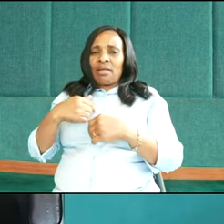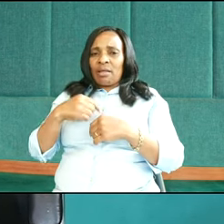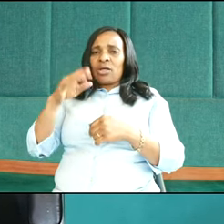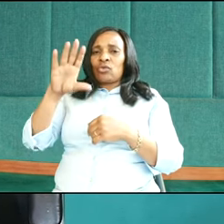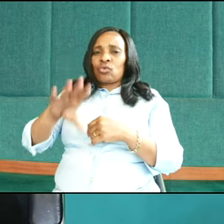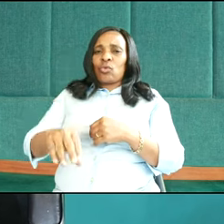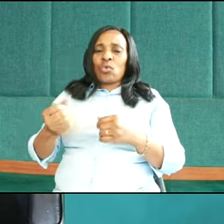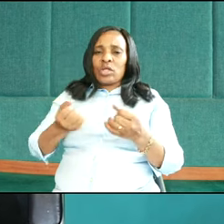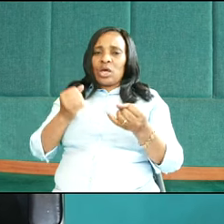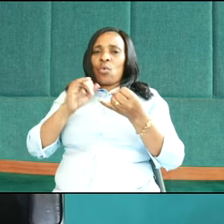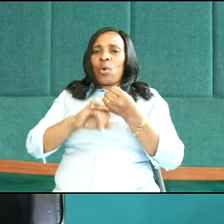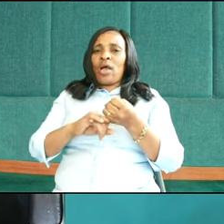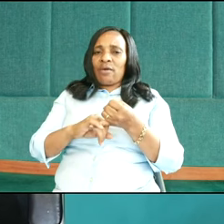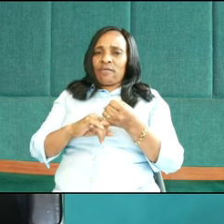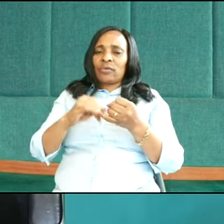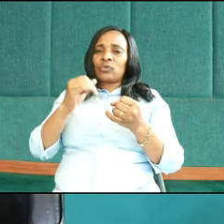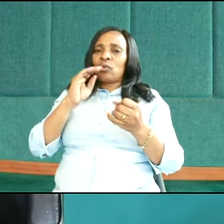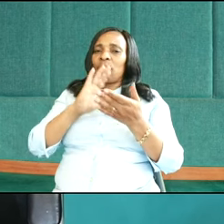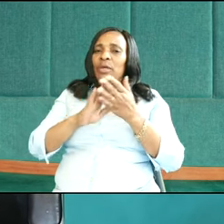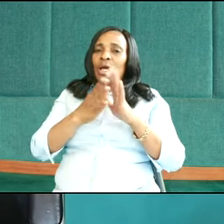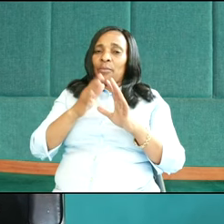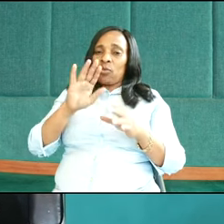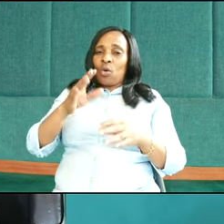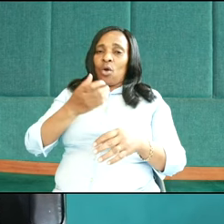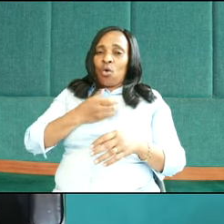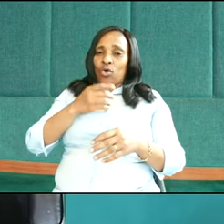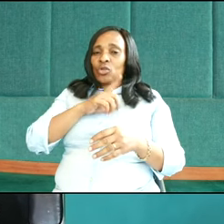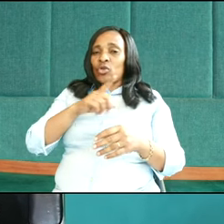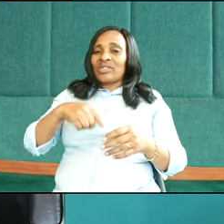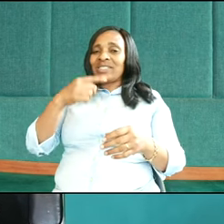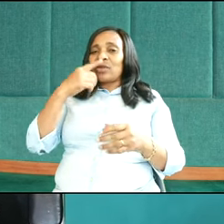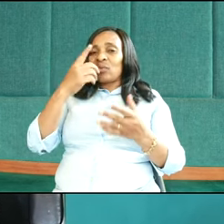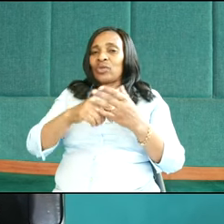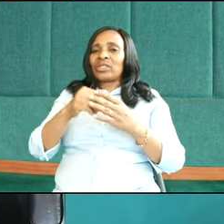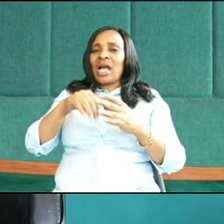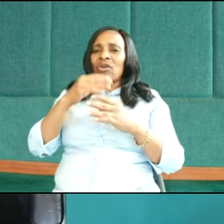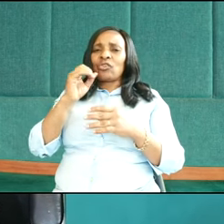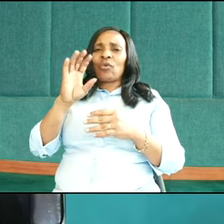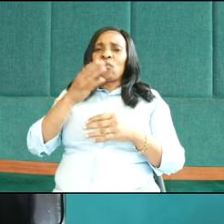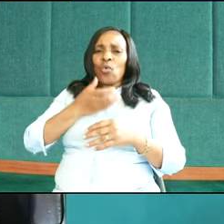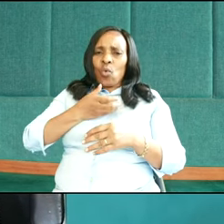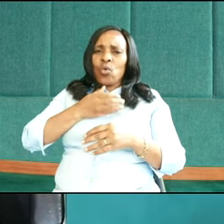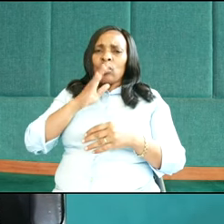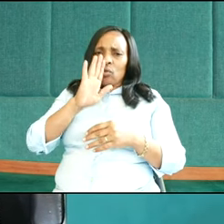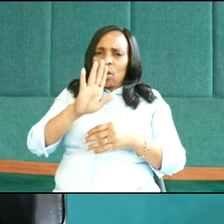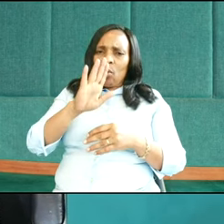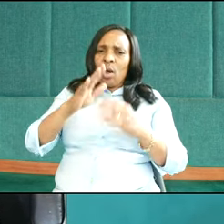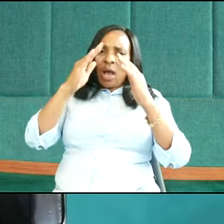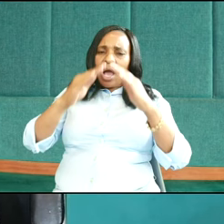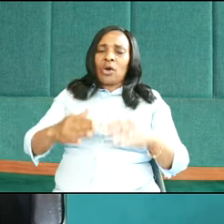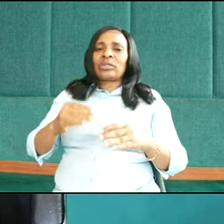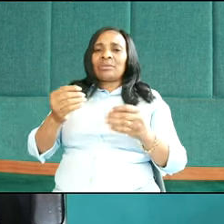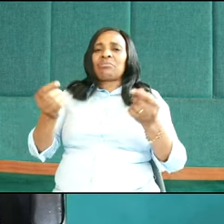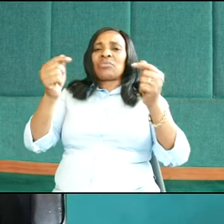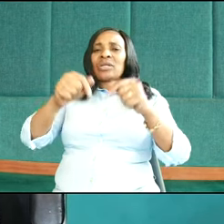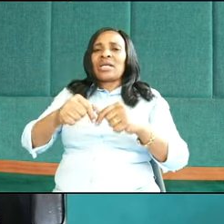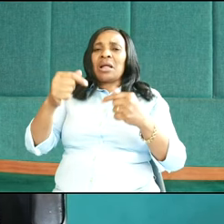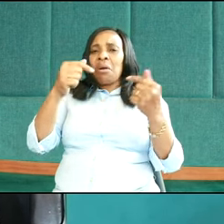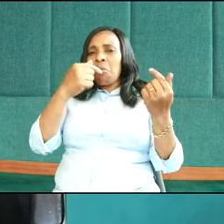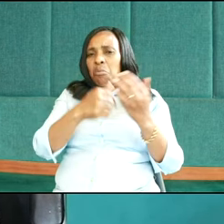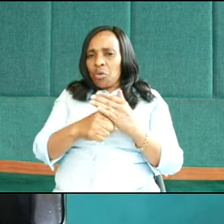Hittite to be your own. This is what the Lord says. Out of your own household, I am going to bring calamity on